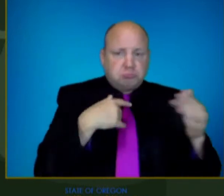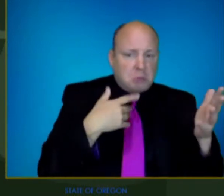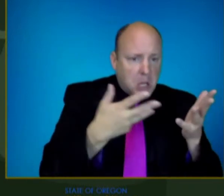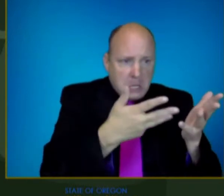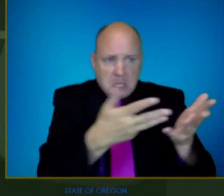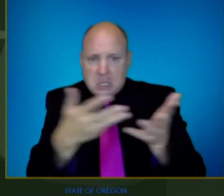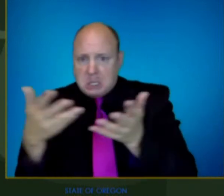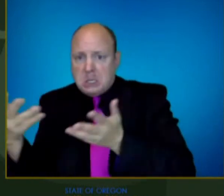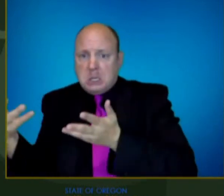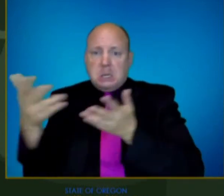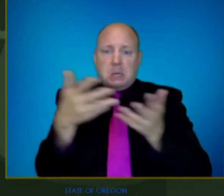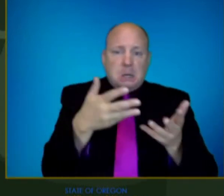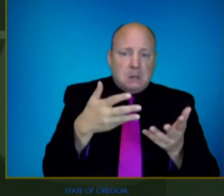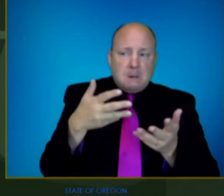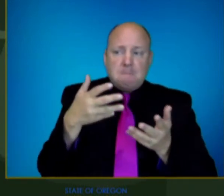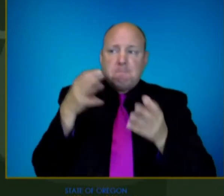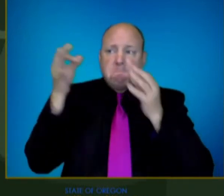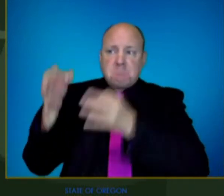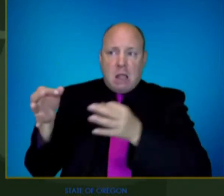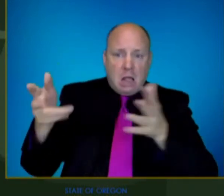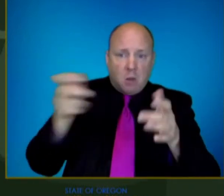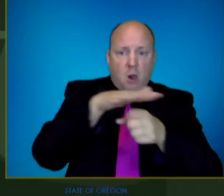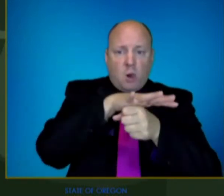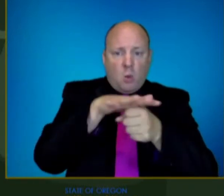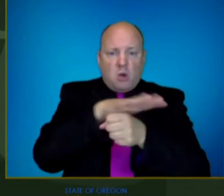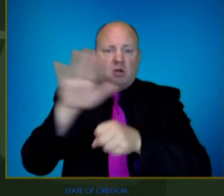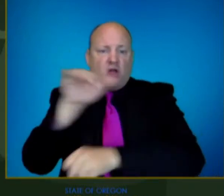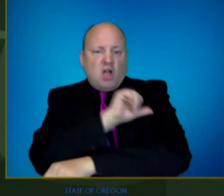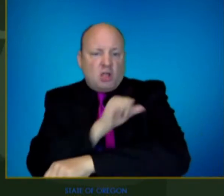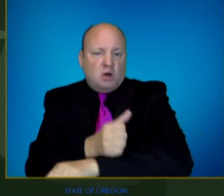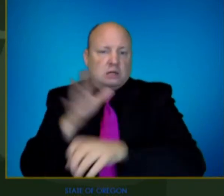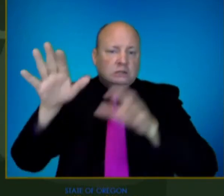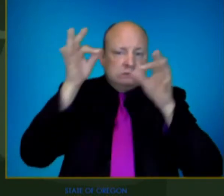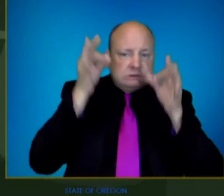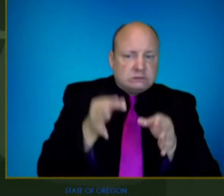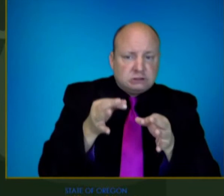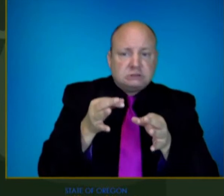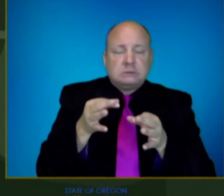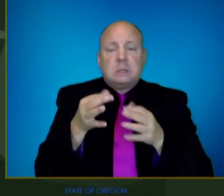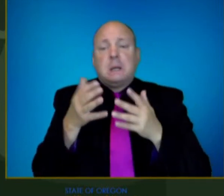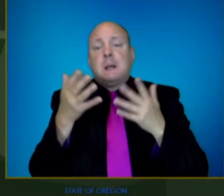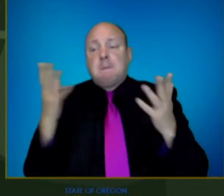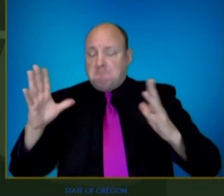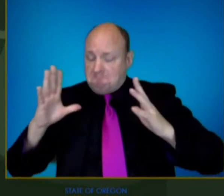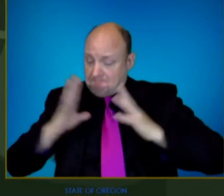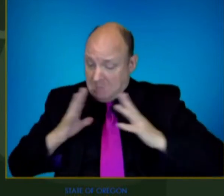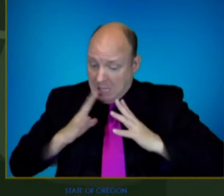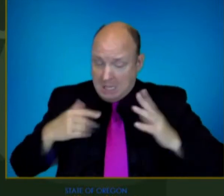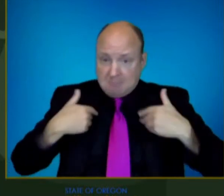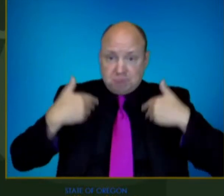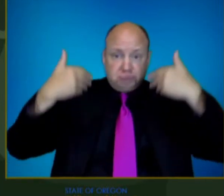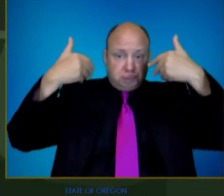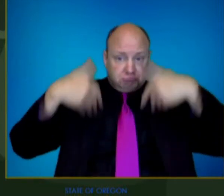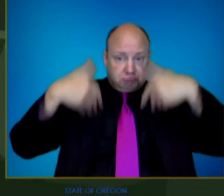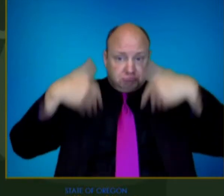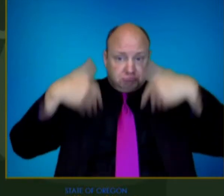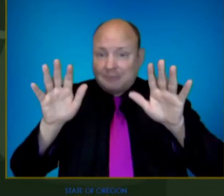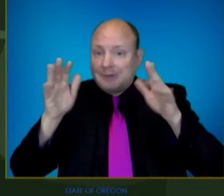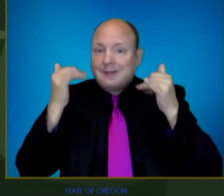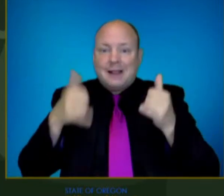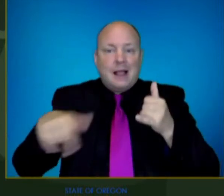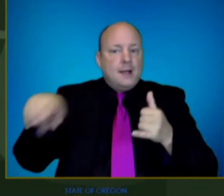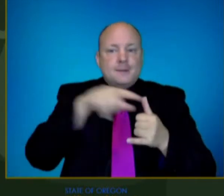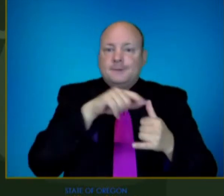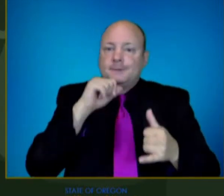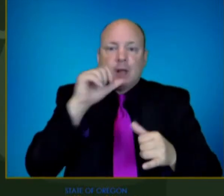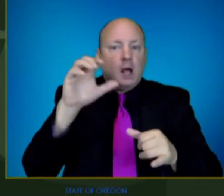health authorities. What was really clear in the last week or so is that they were not willing to take the action needed to